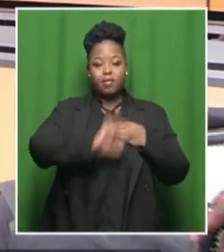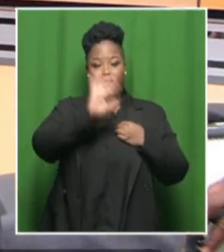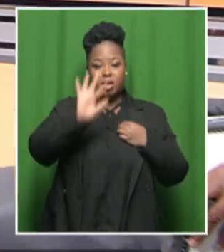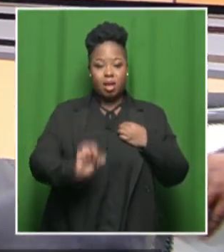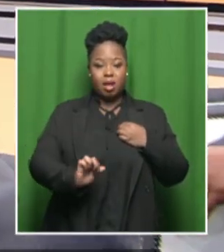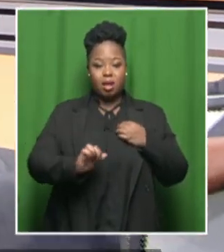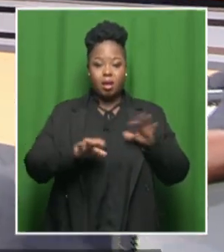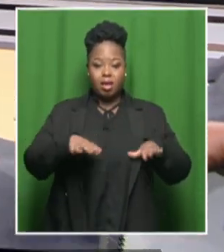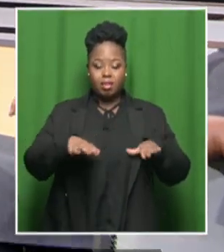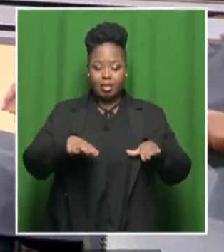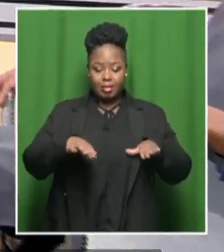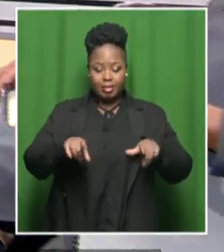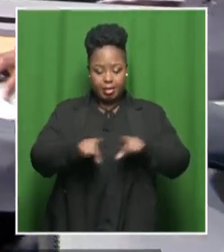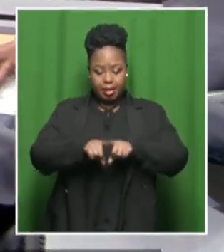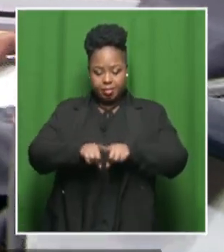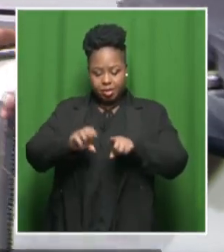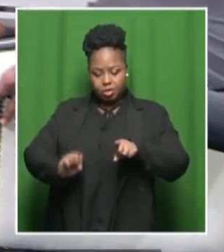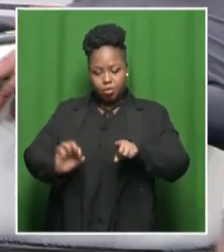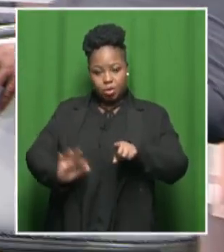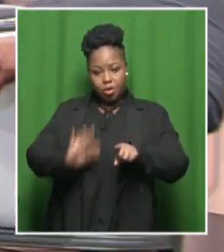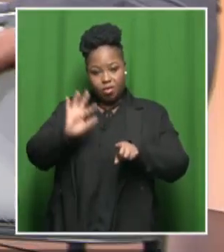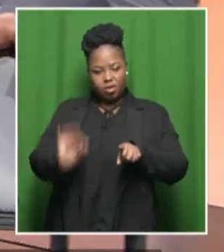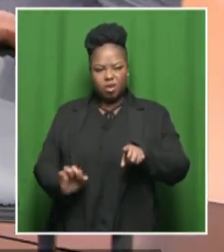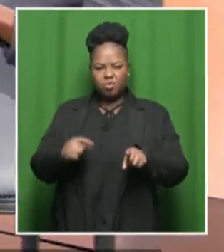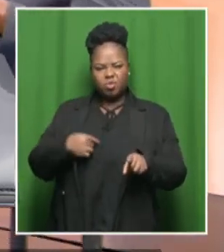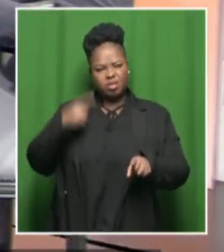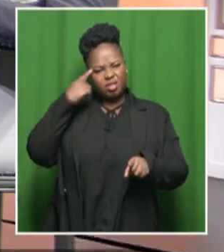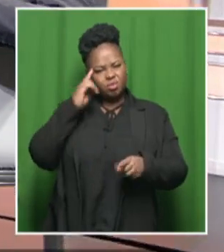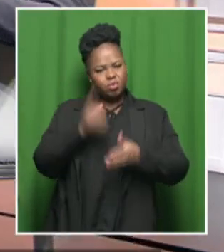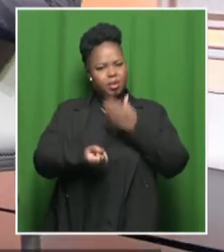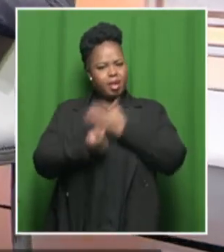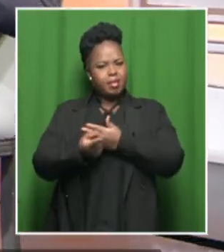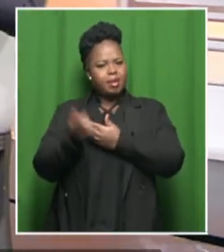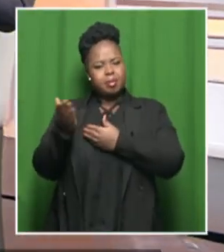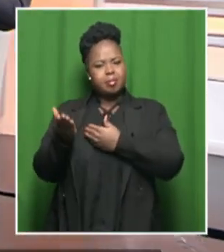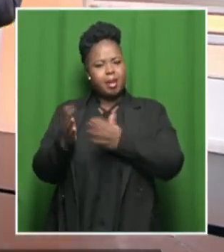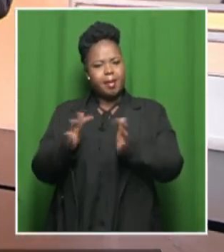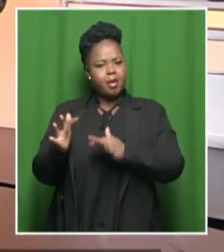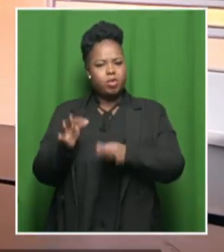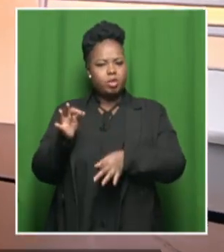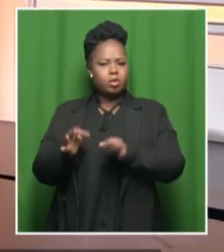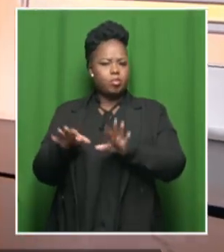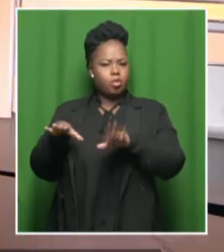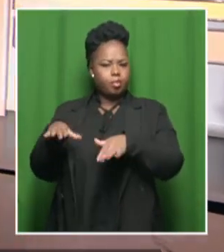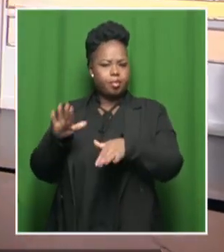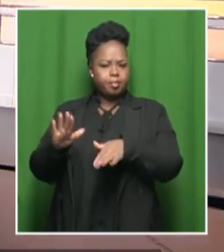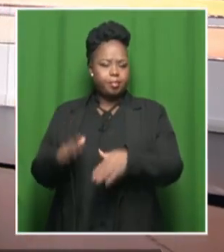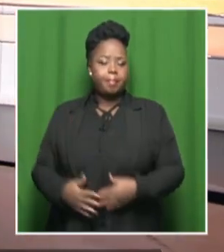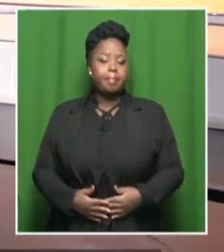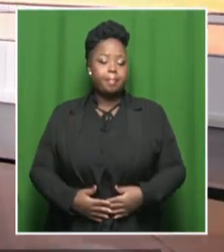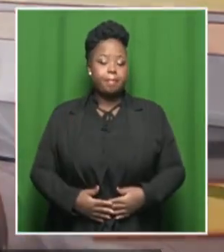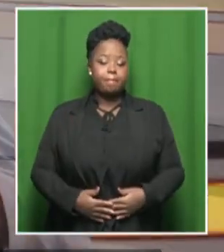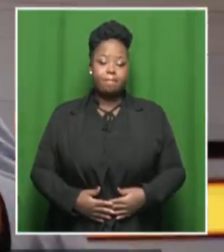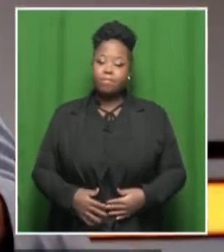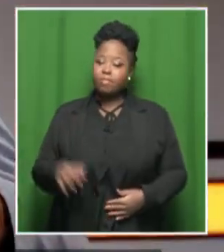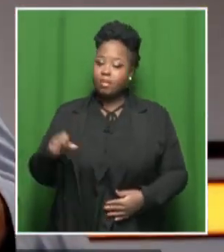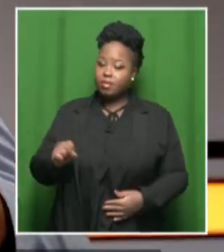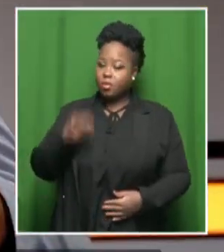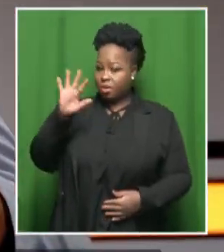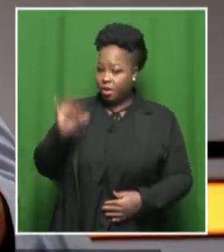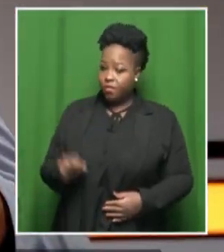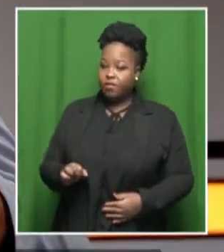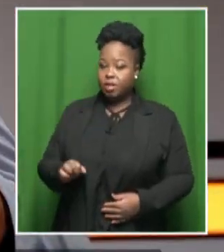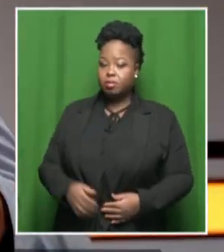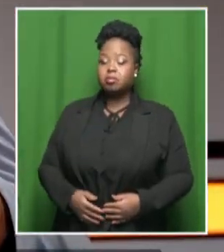our stance again in the geopolitical front. Well, the action taken by South Africa, I must say, is a